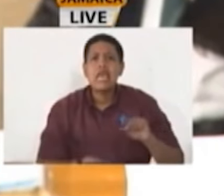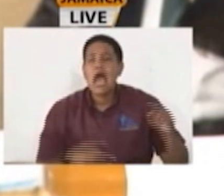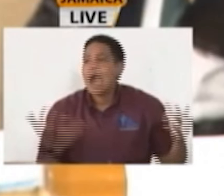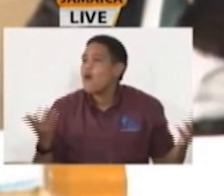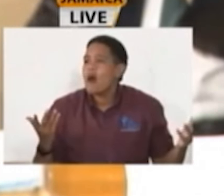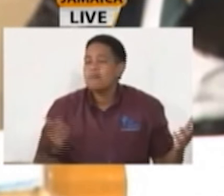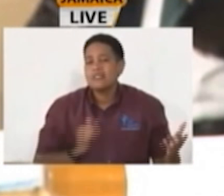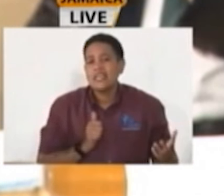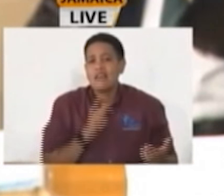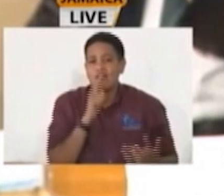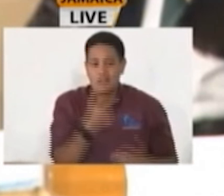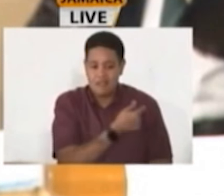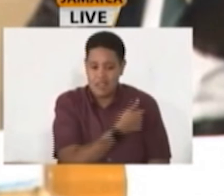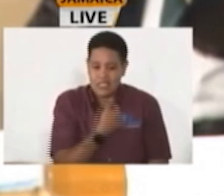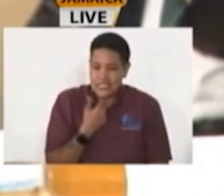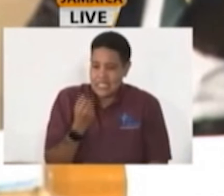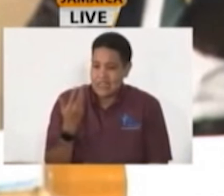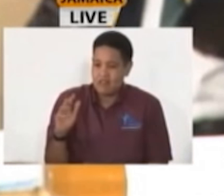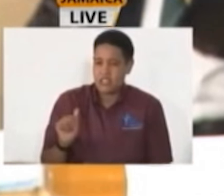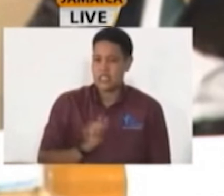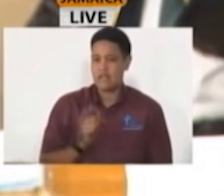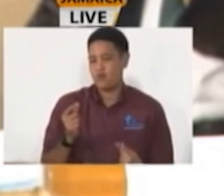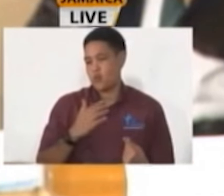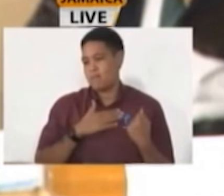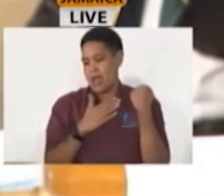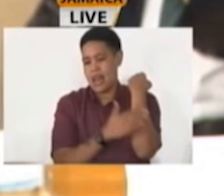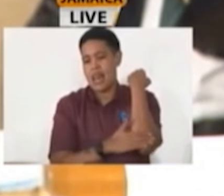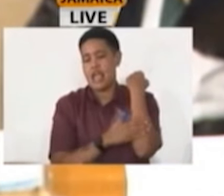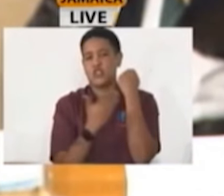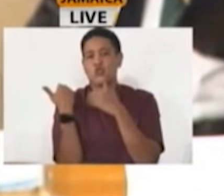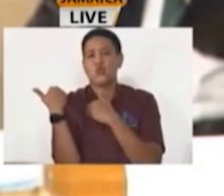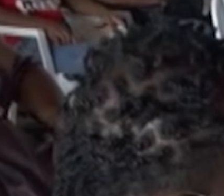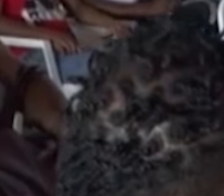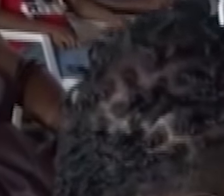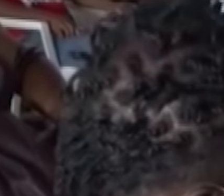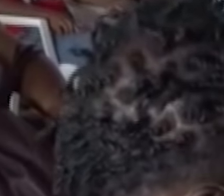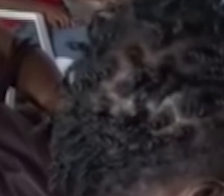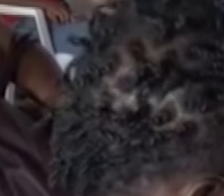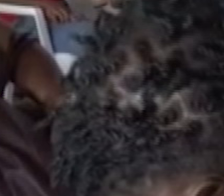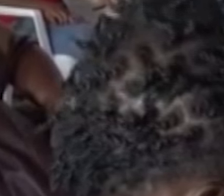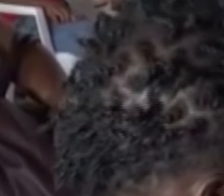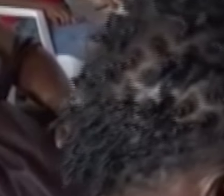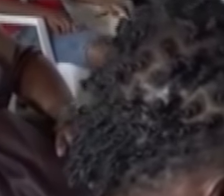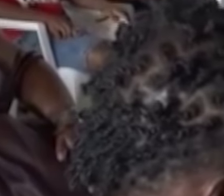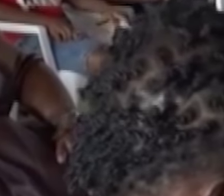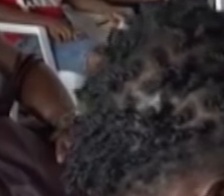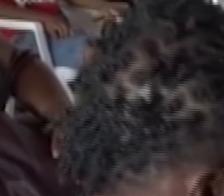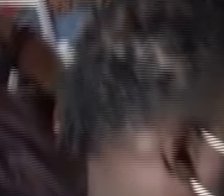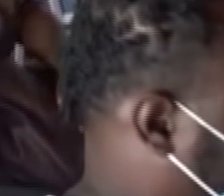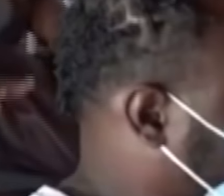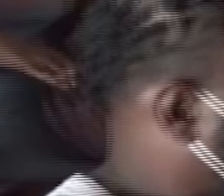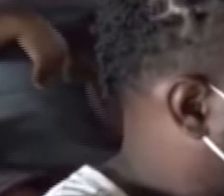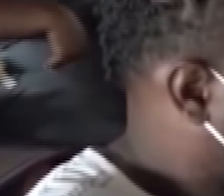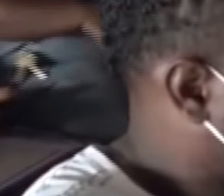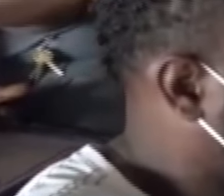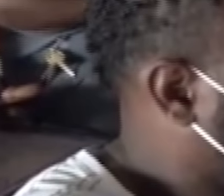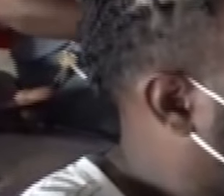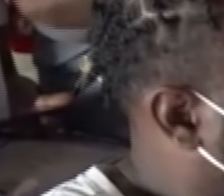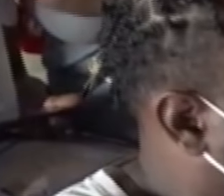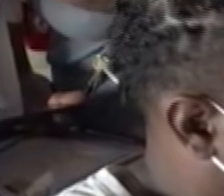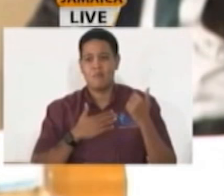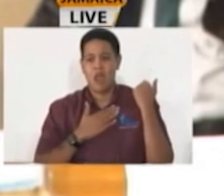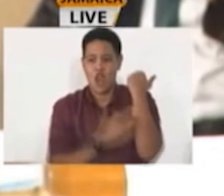that I get vaccinated. I do my national duty and get vaccinated to protect myself, my family, my community, and my